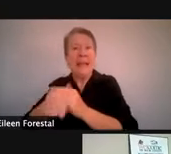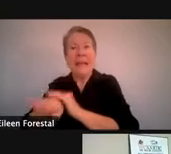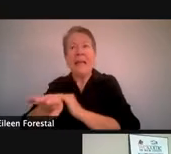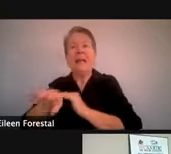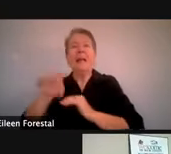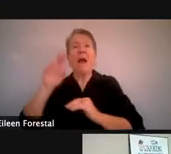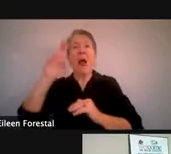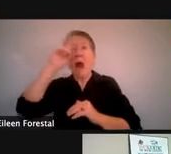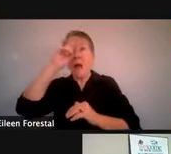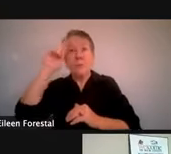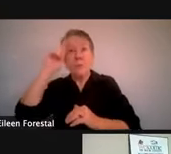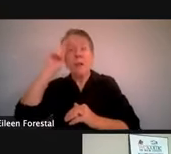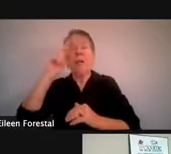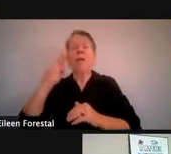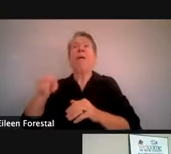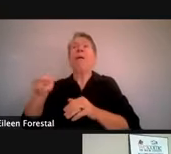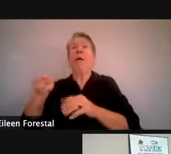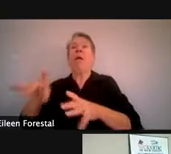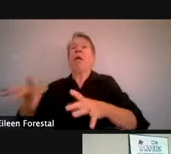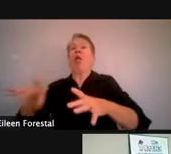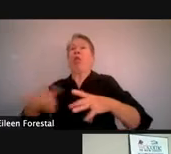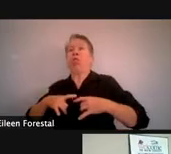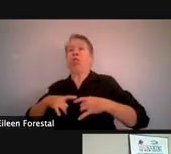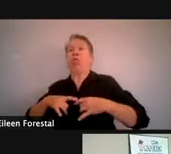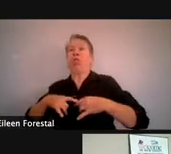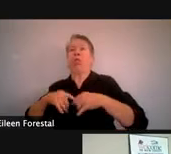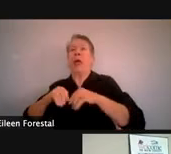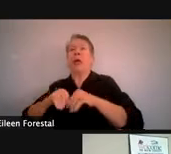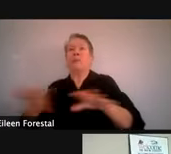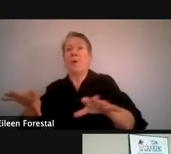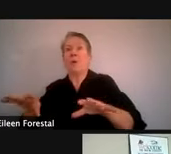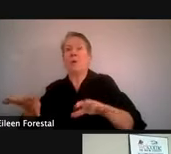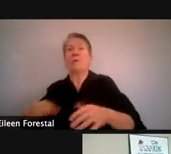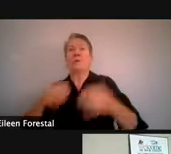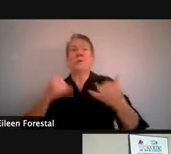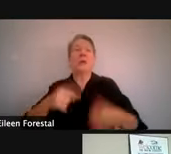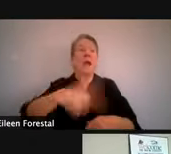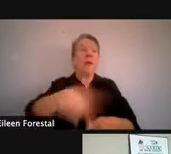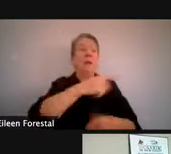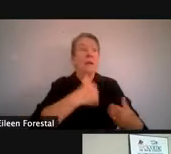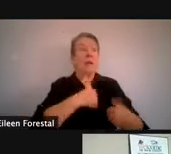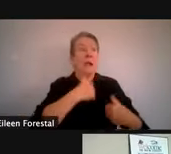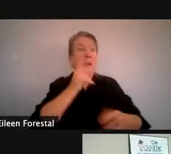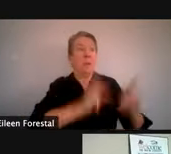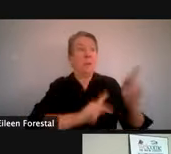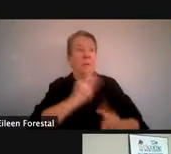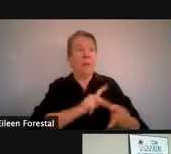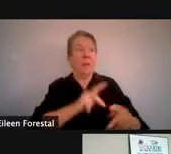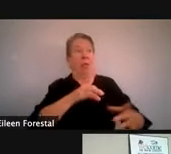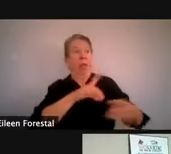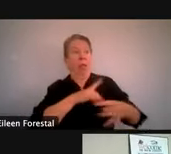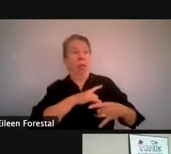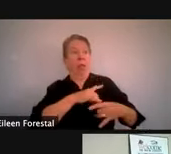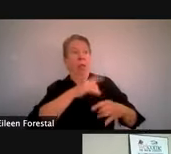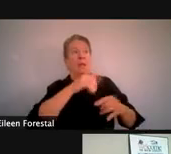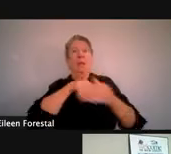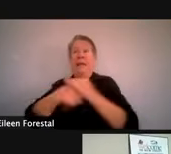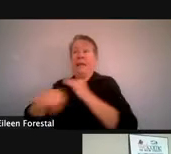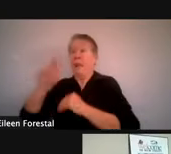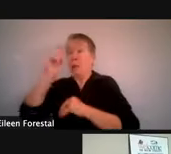So as the cases increase, the incidence and the risk of exposure